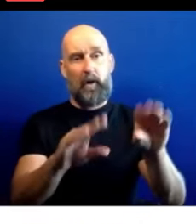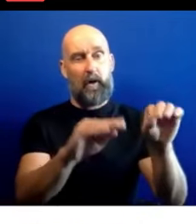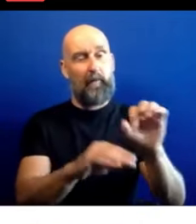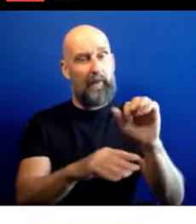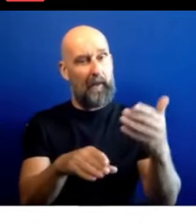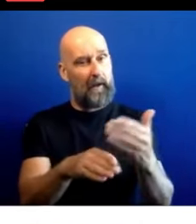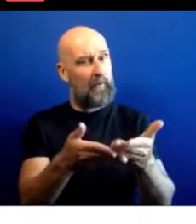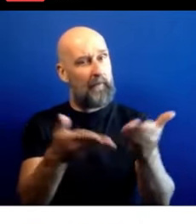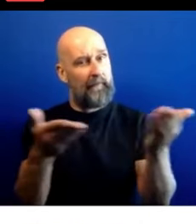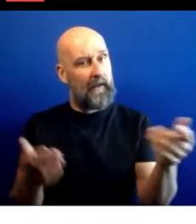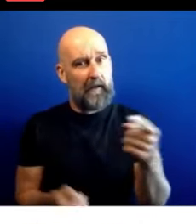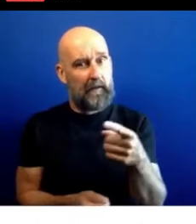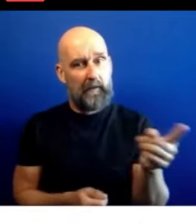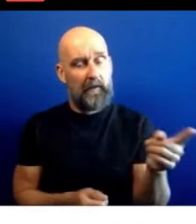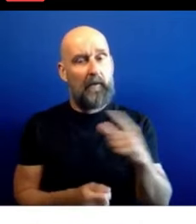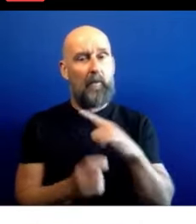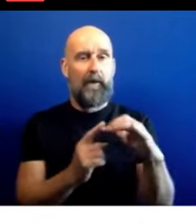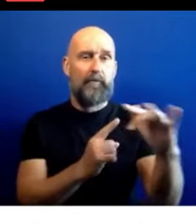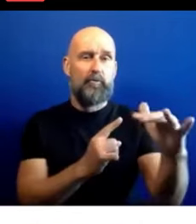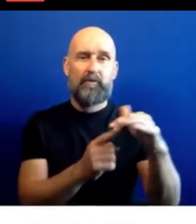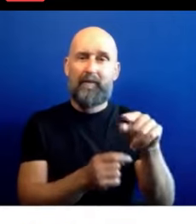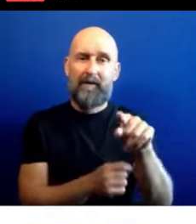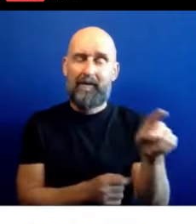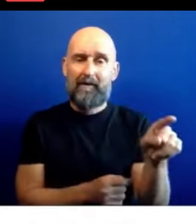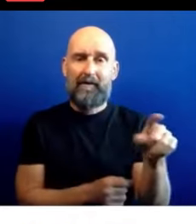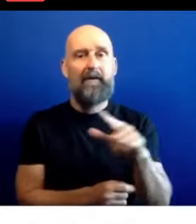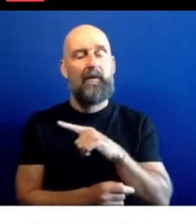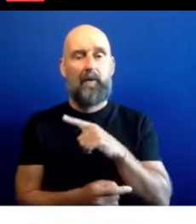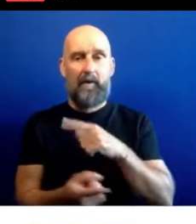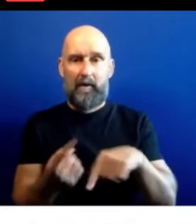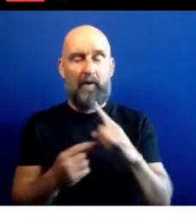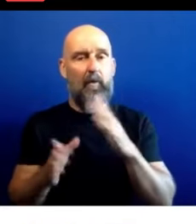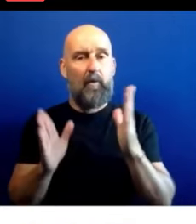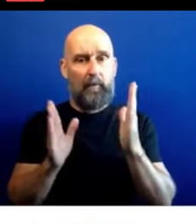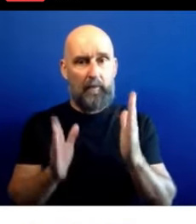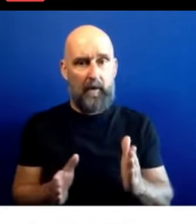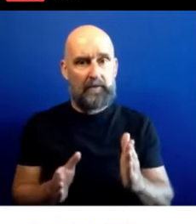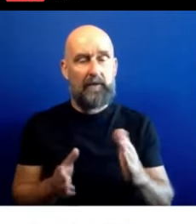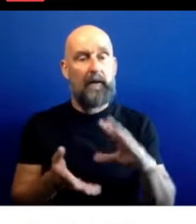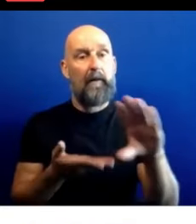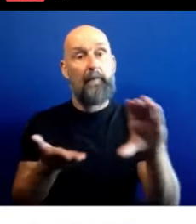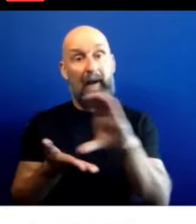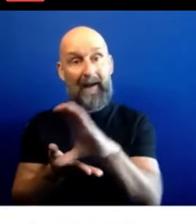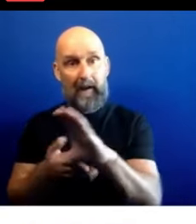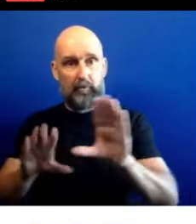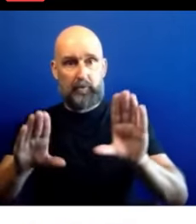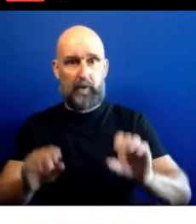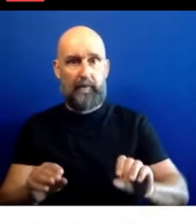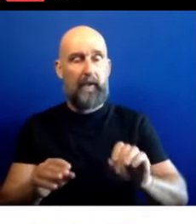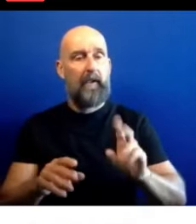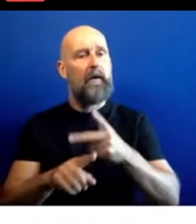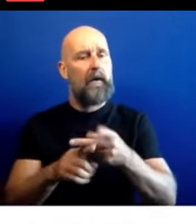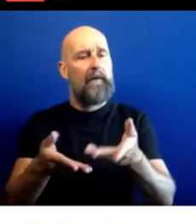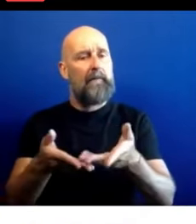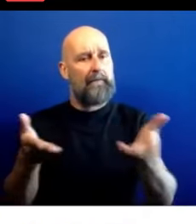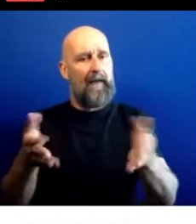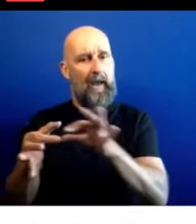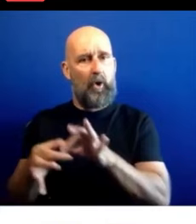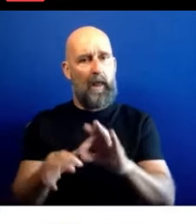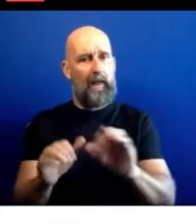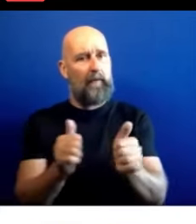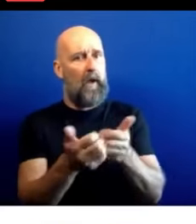are being used by the streaming platforms, which is why we must end buyouts, get a return to fair collective bargained agreements